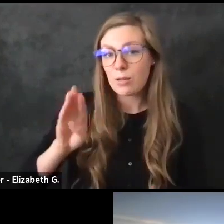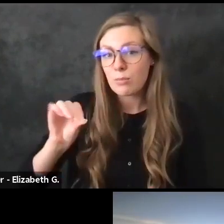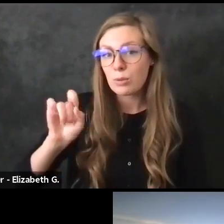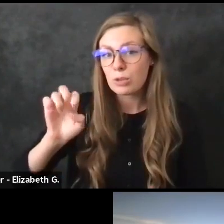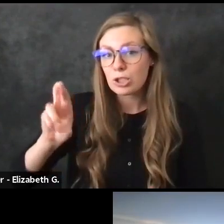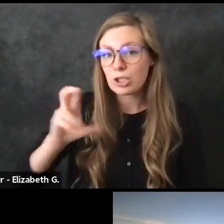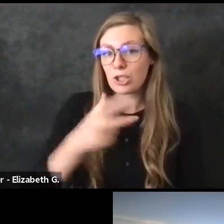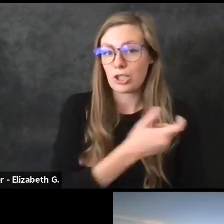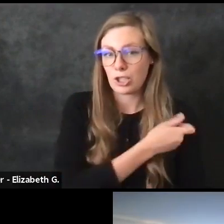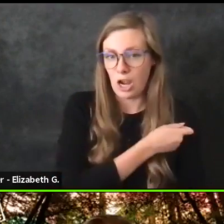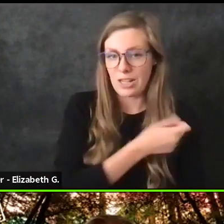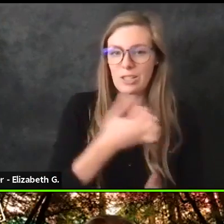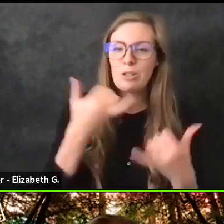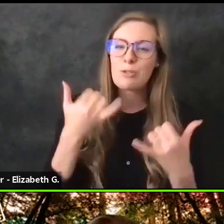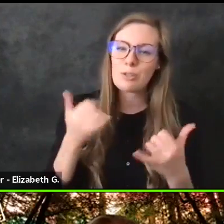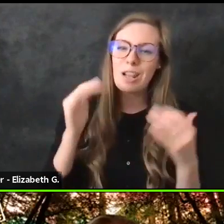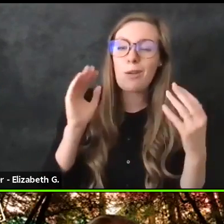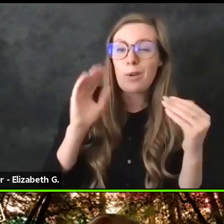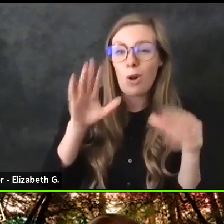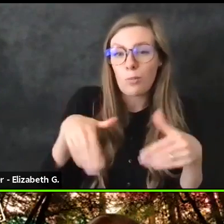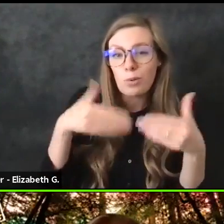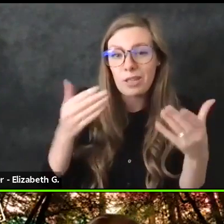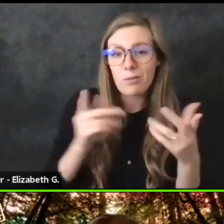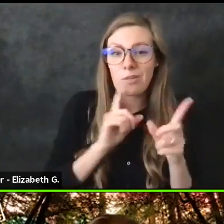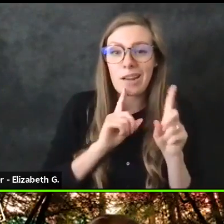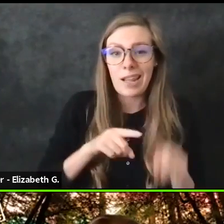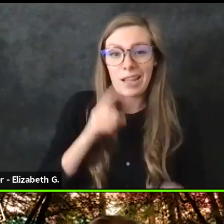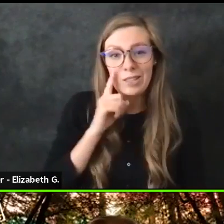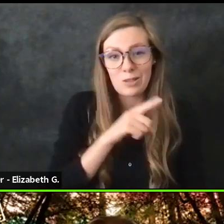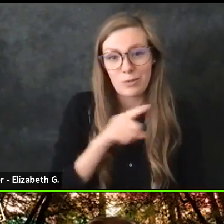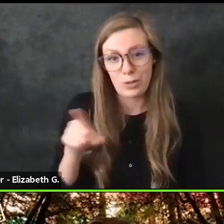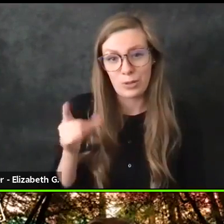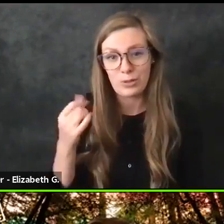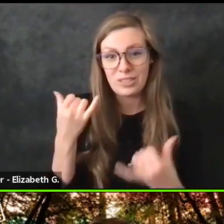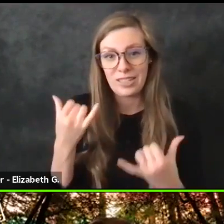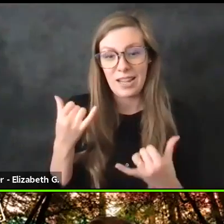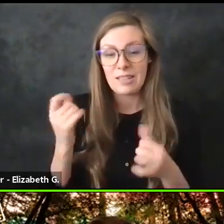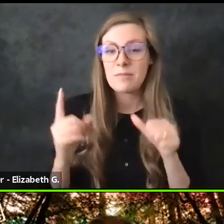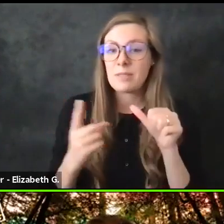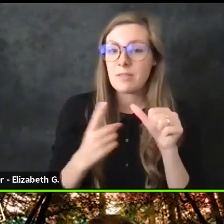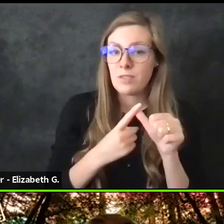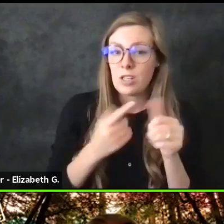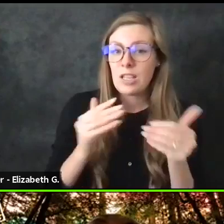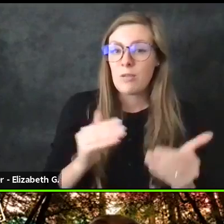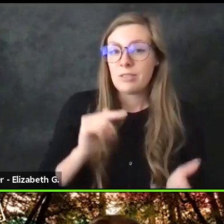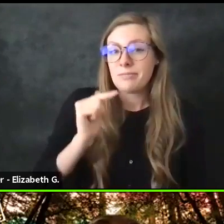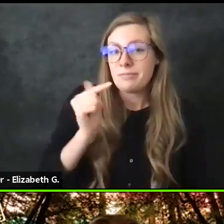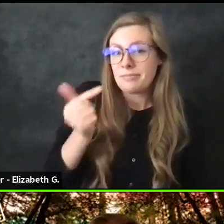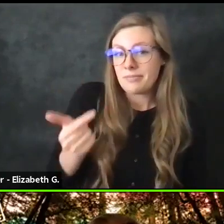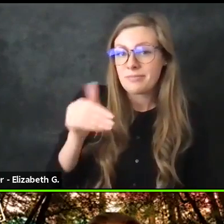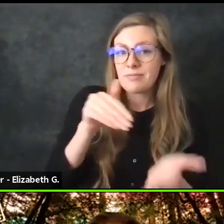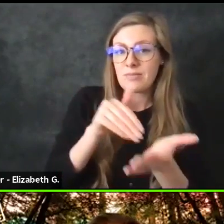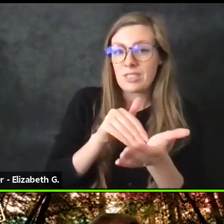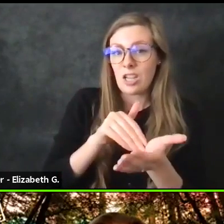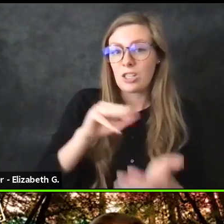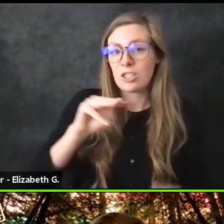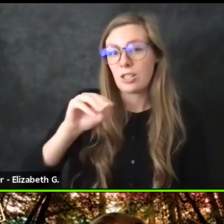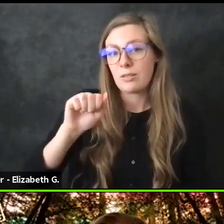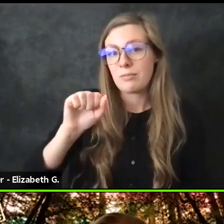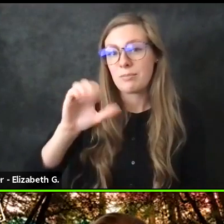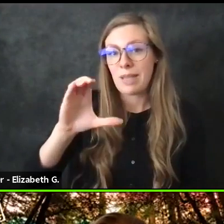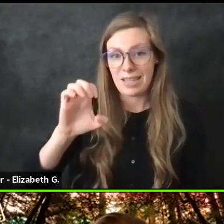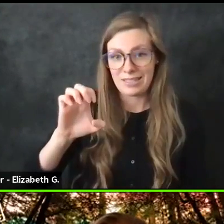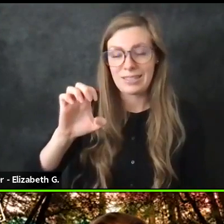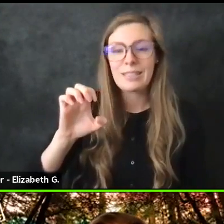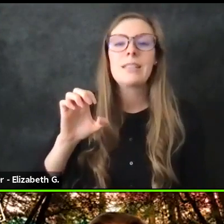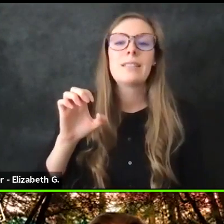to provide some answers to you about those questions today. But first, I'd like to go ahead and turn it over to Dr. Sundari Mase, Sonoma County's health officer,